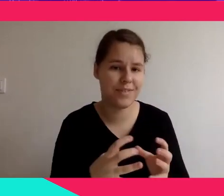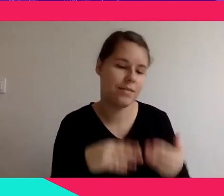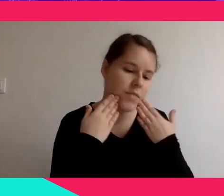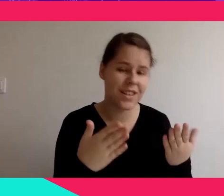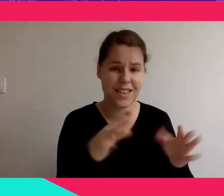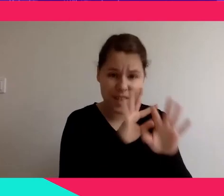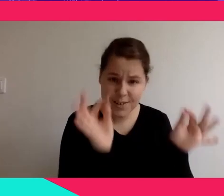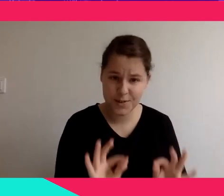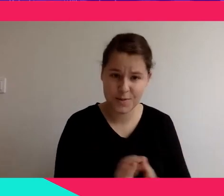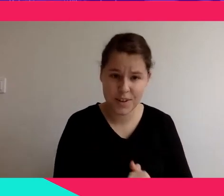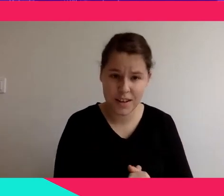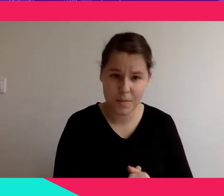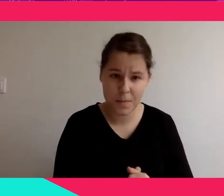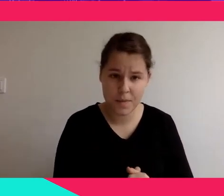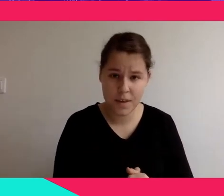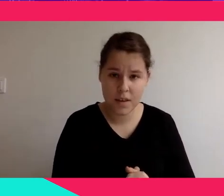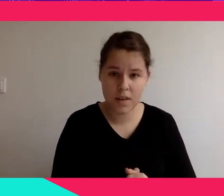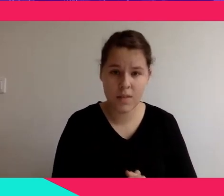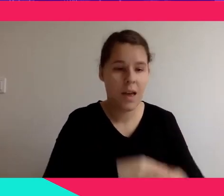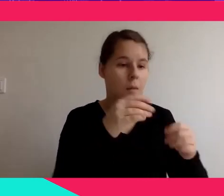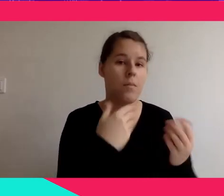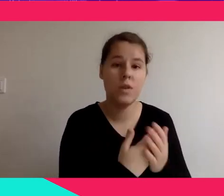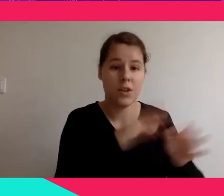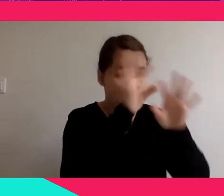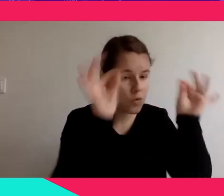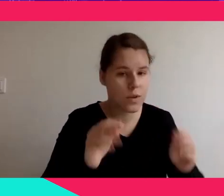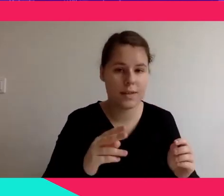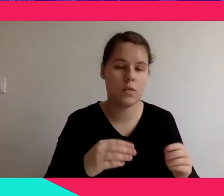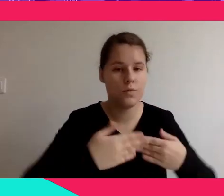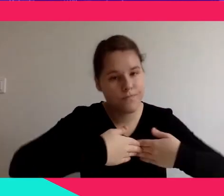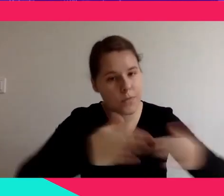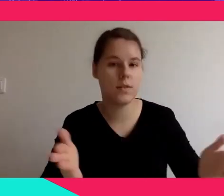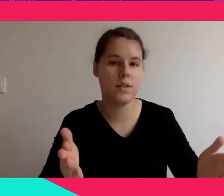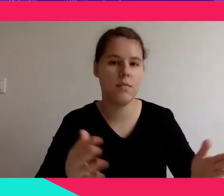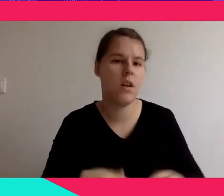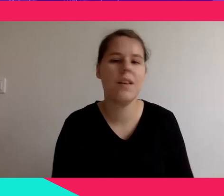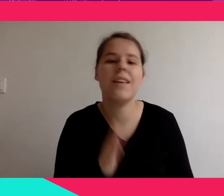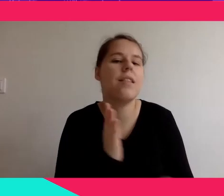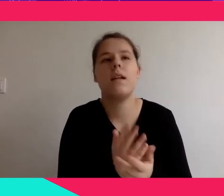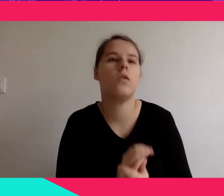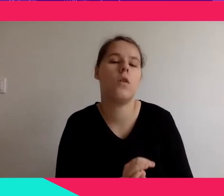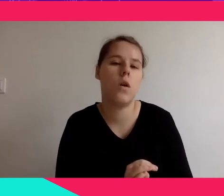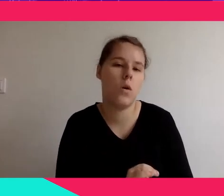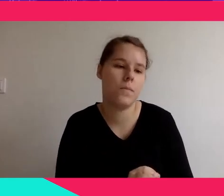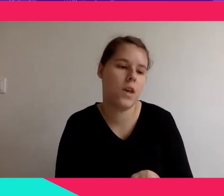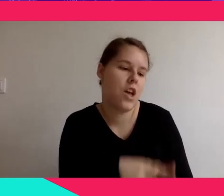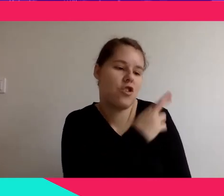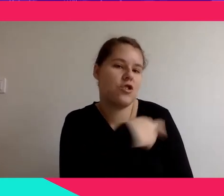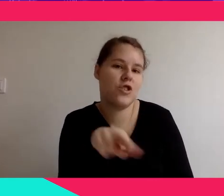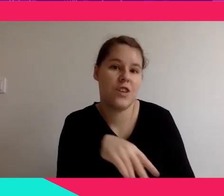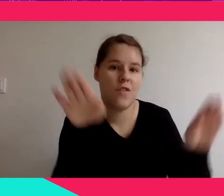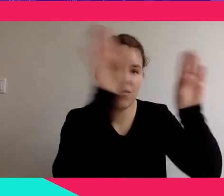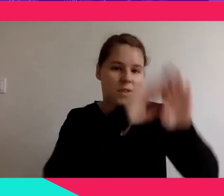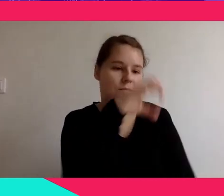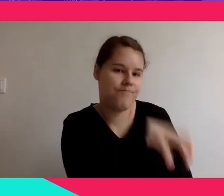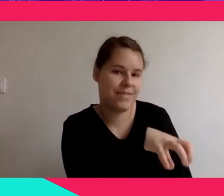less of a collection object. It's again becomes a live sort of experience through art.